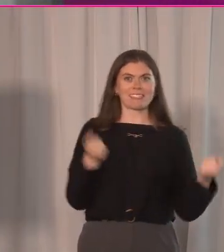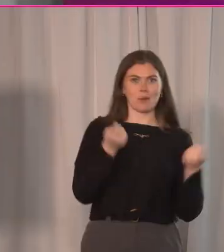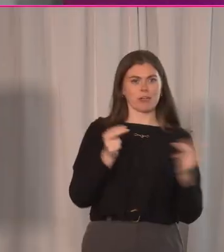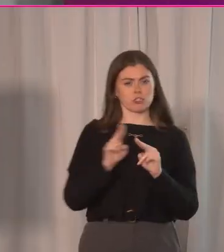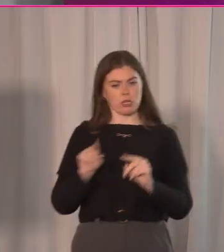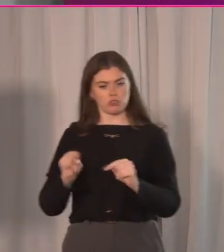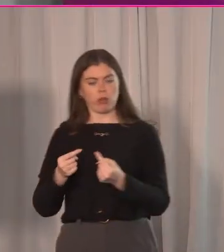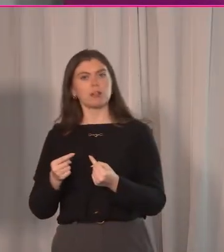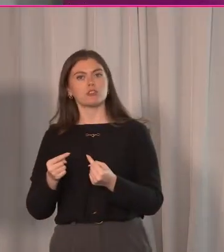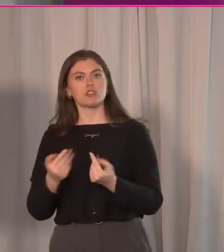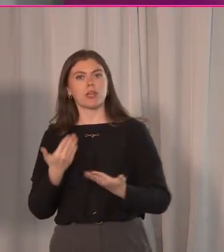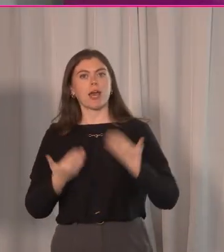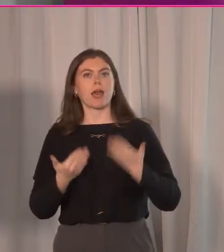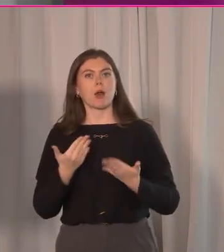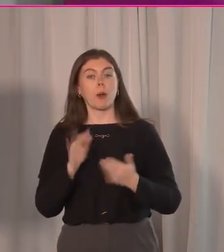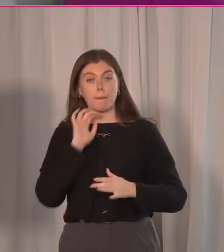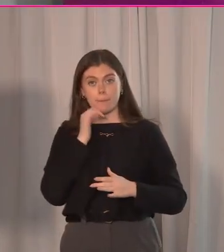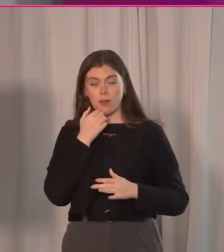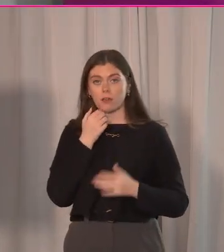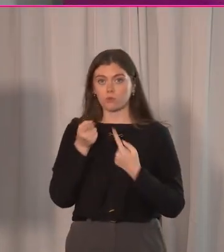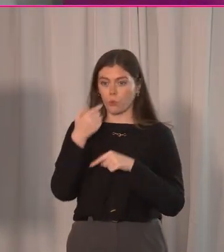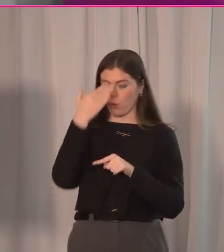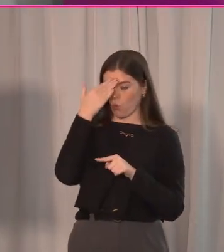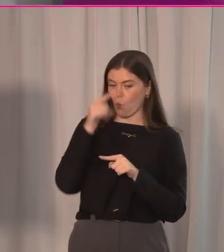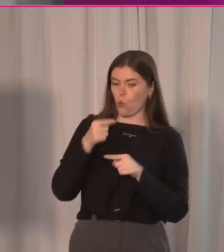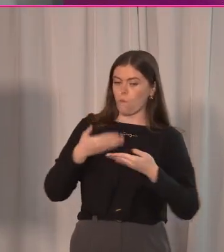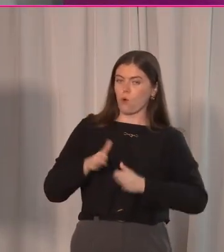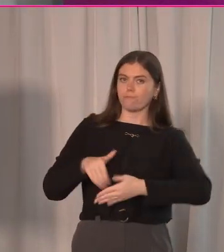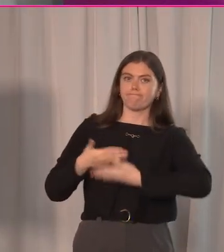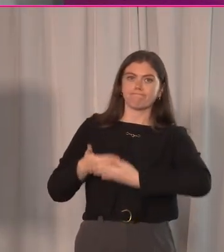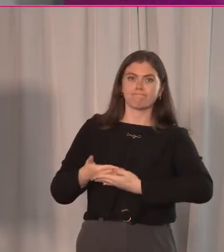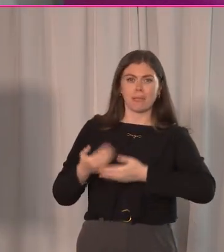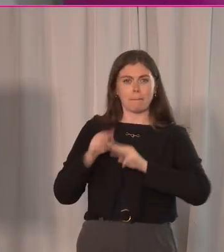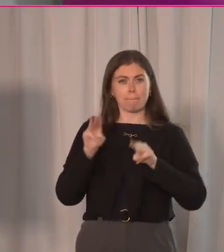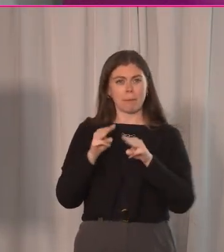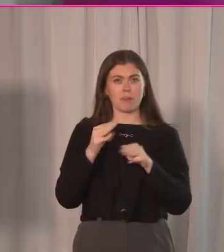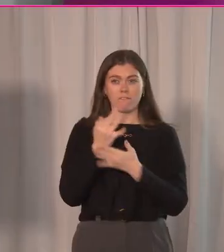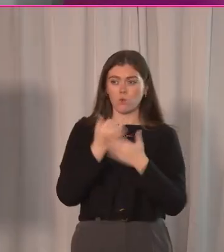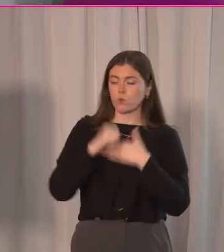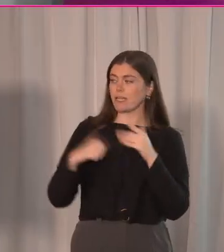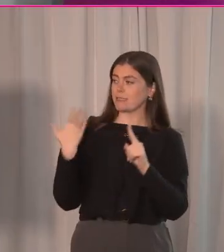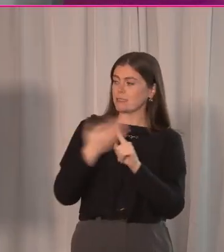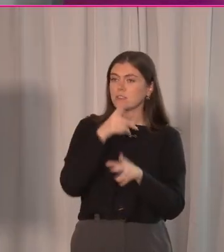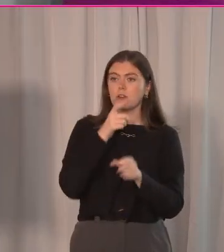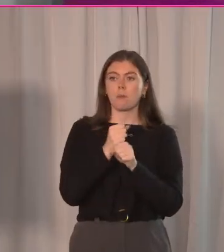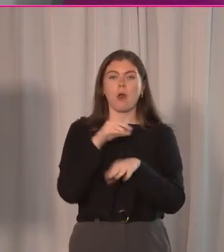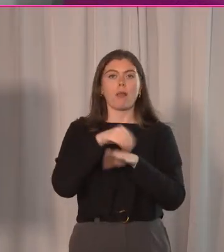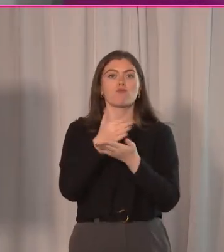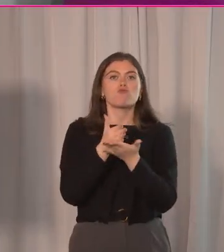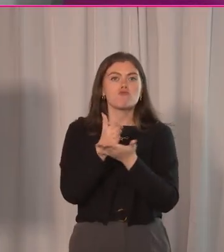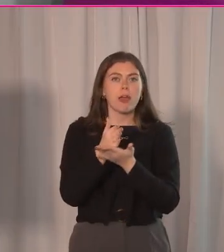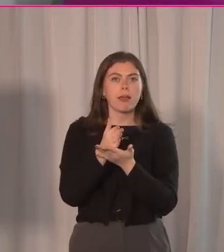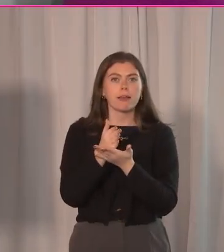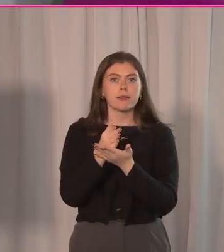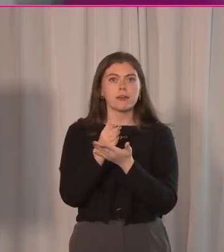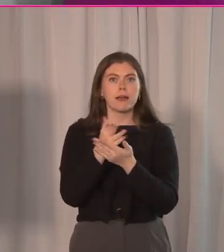challenge for people? Because we know that that impacts. People have talked over the last few days, you know, being on the train, you know, suddenly you're